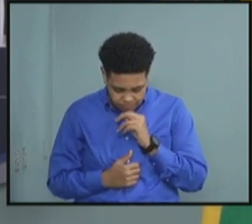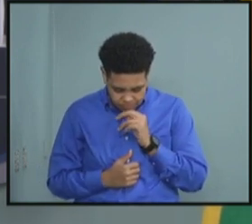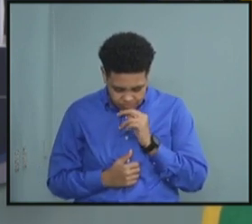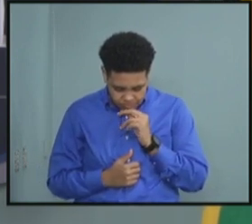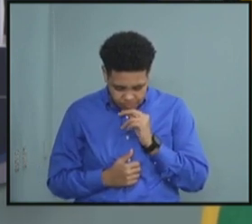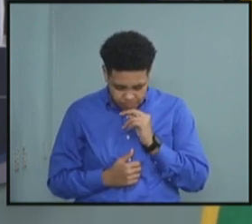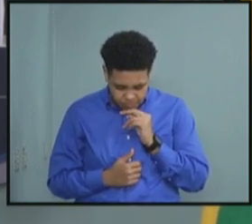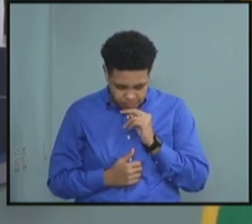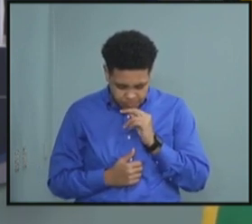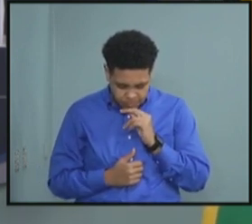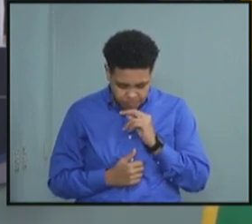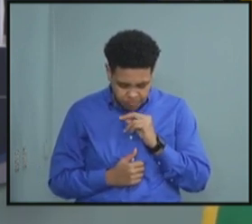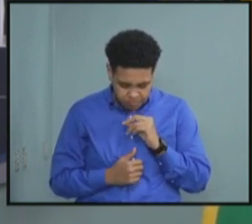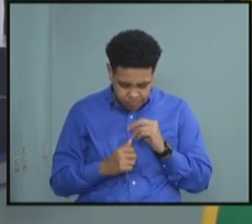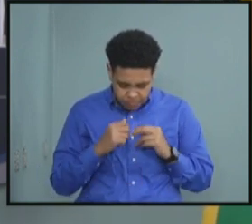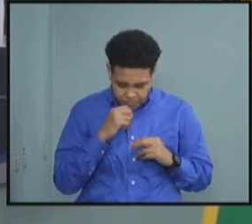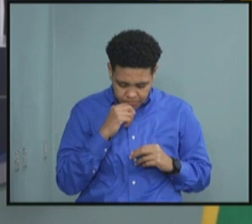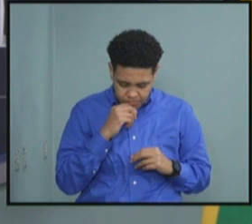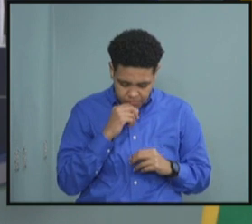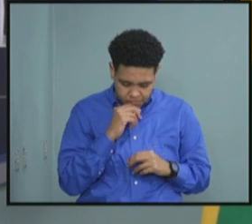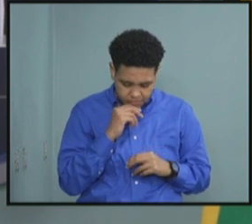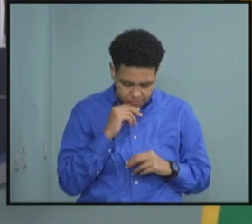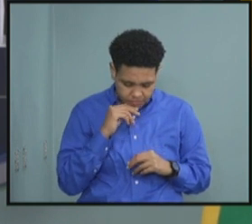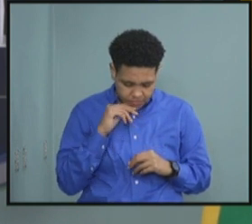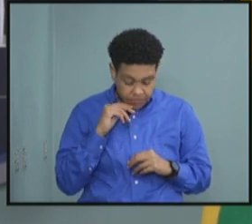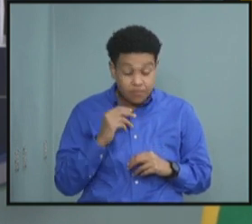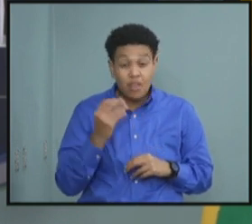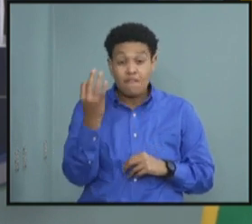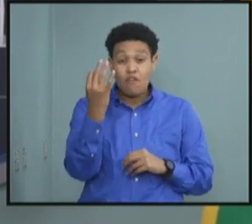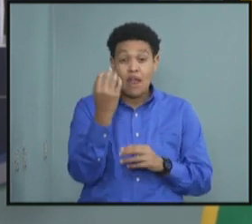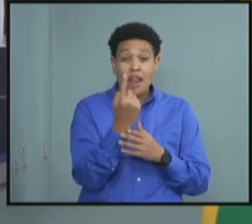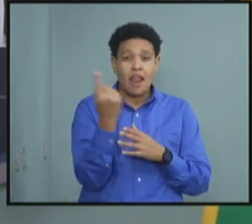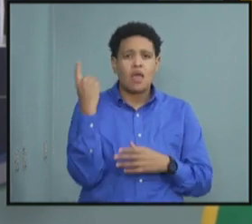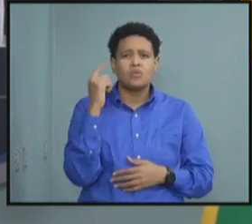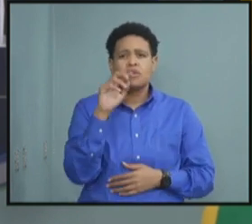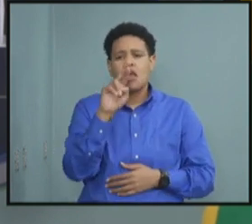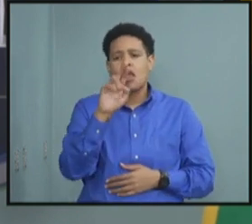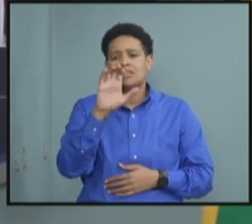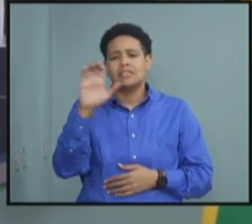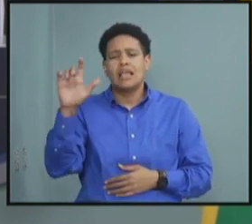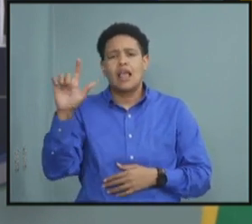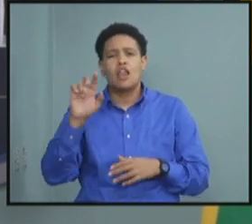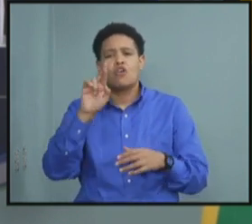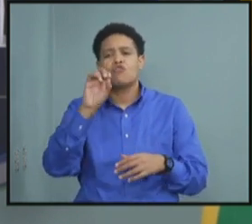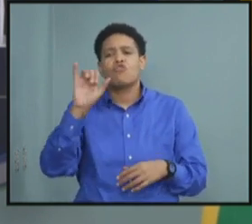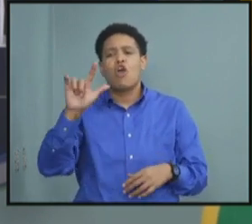RCCL requested a conference call to make final arrangements.